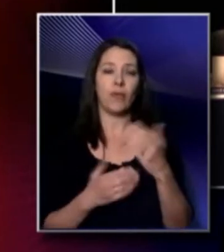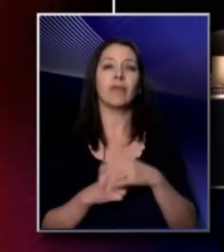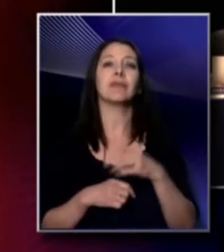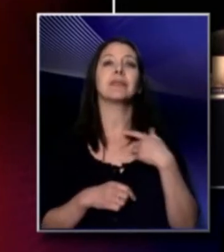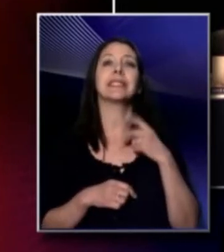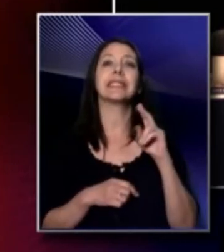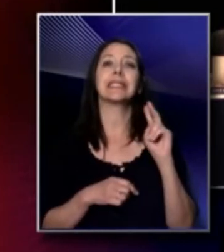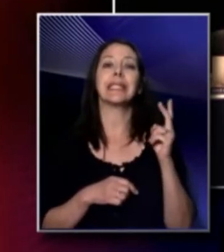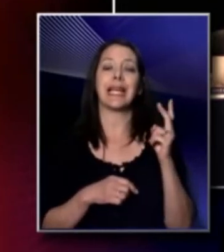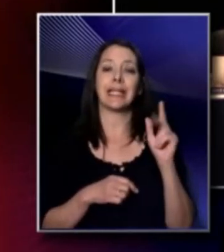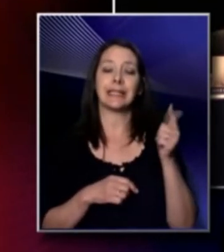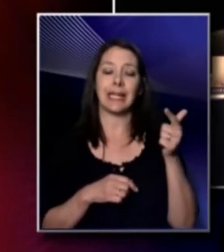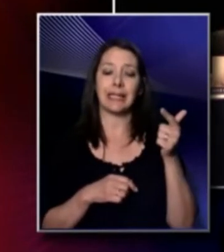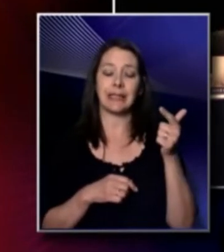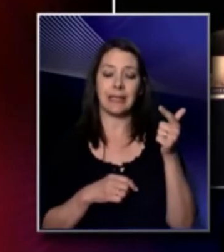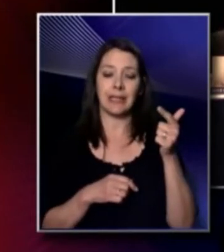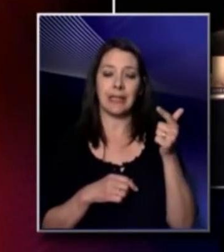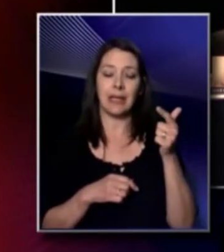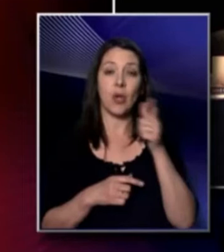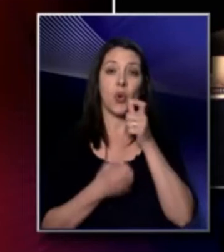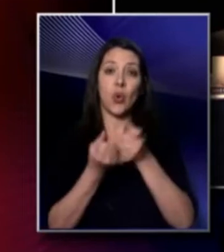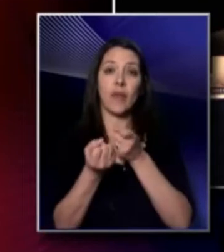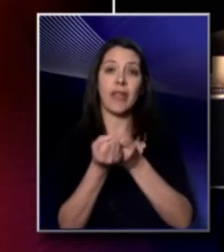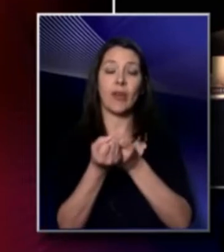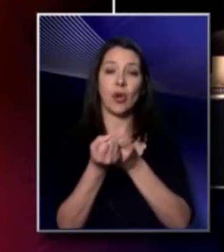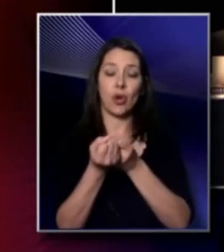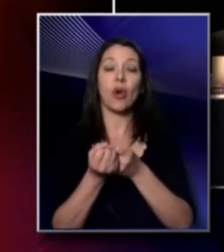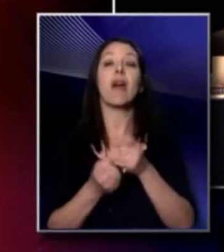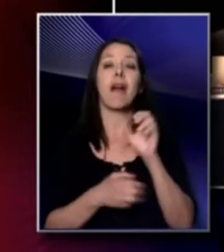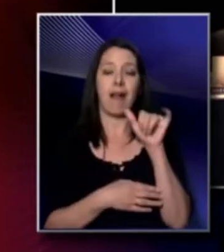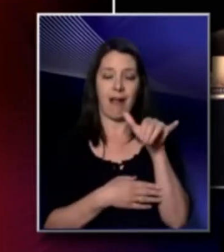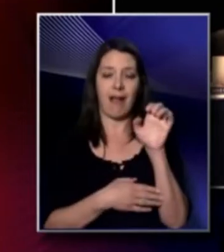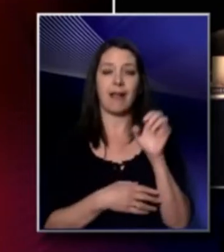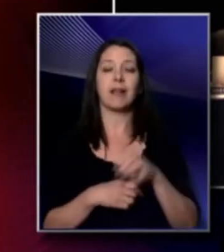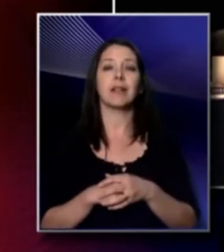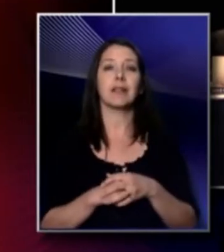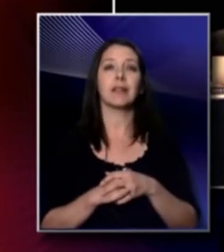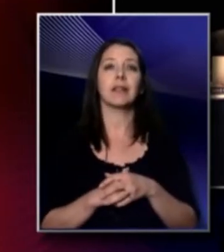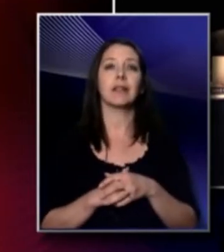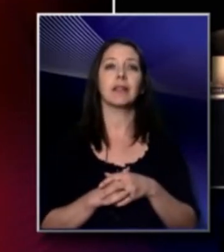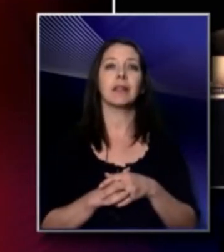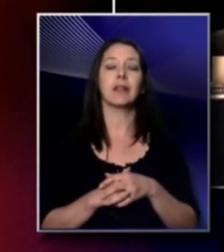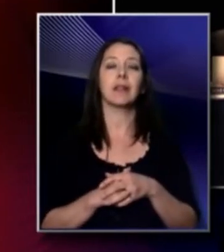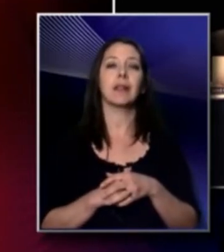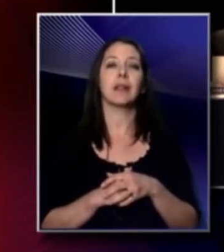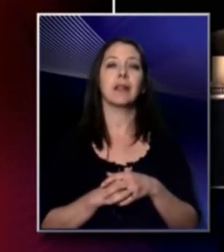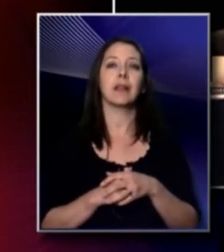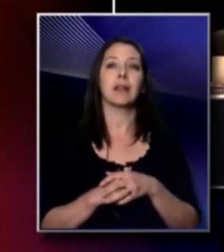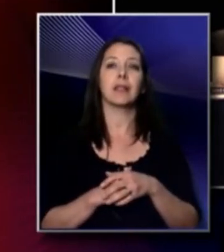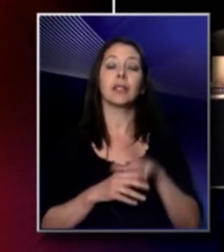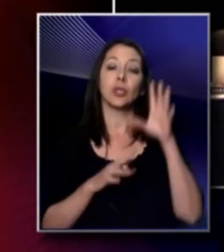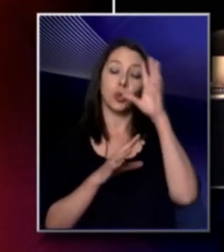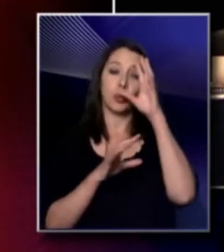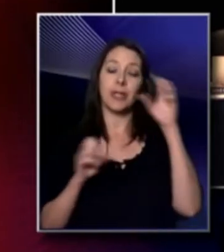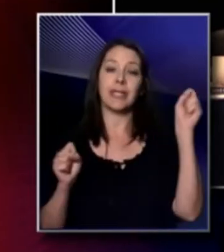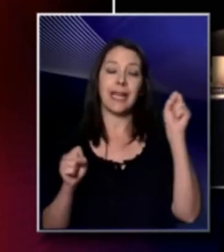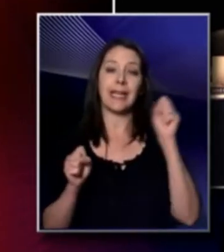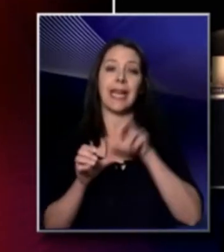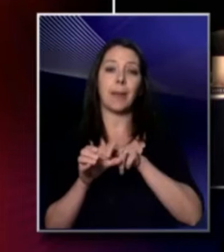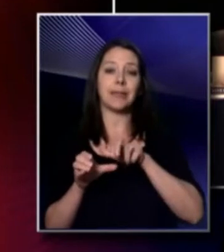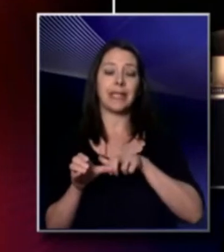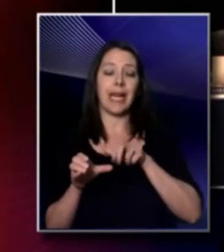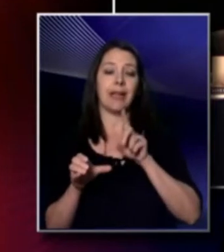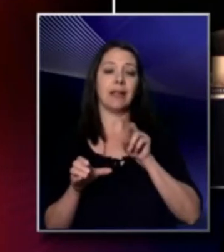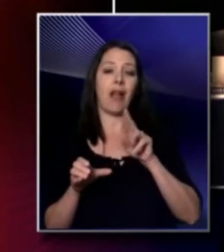second. All in favor? Aye. Aye. Superintendent abstained.